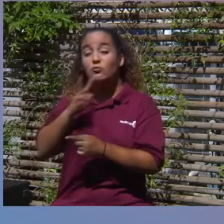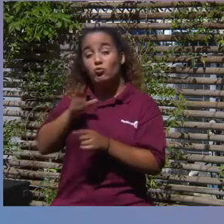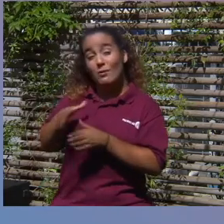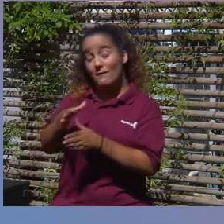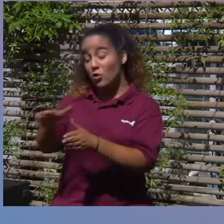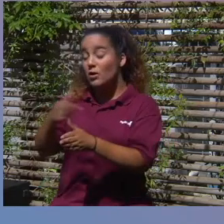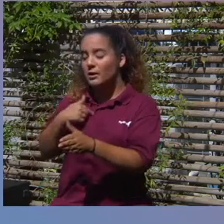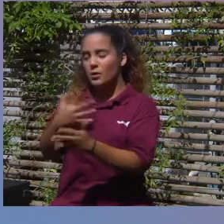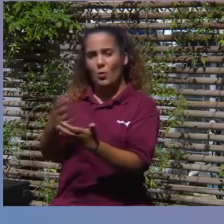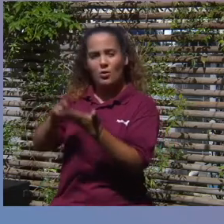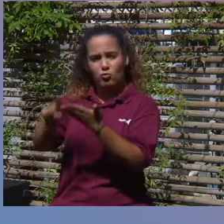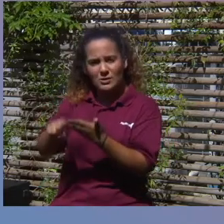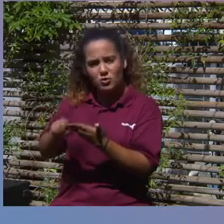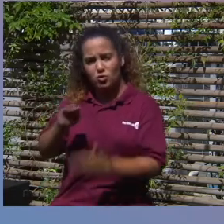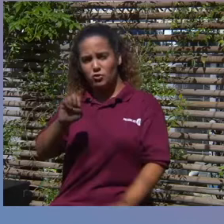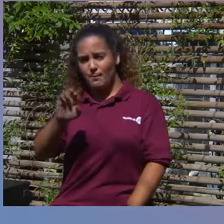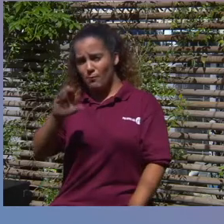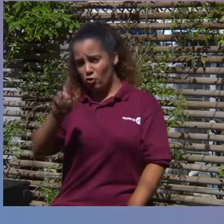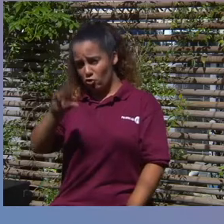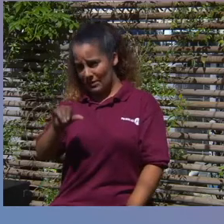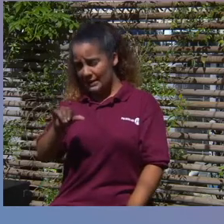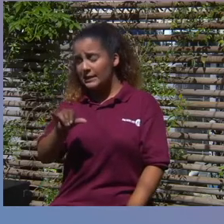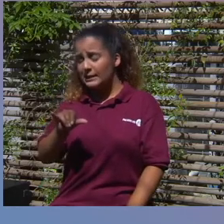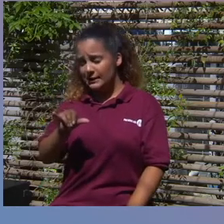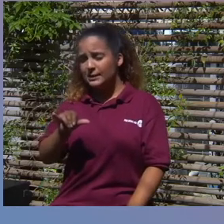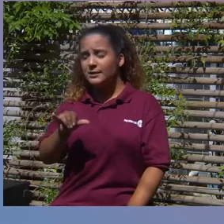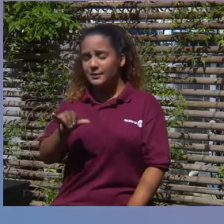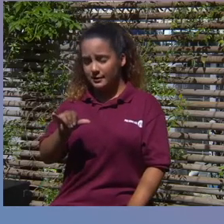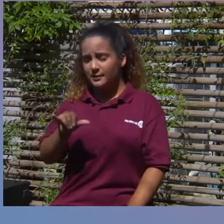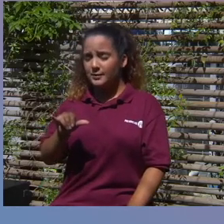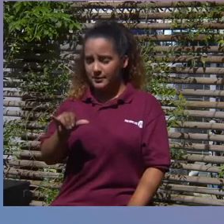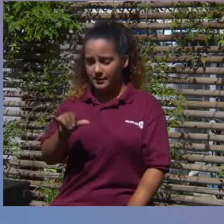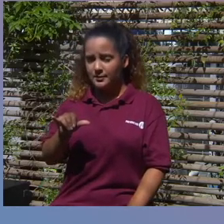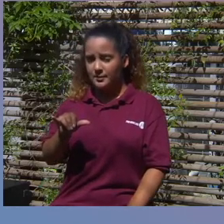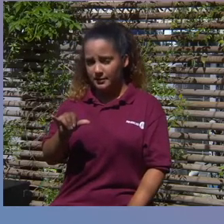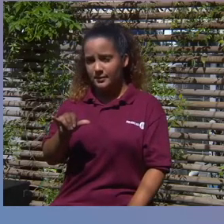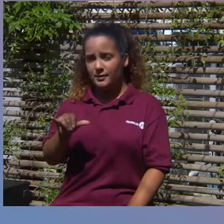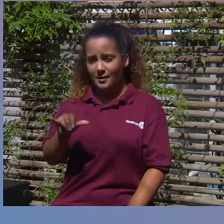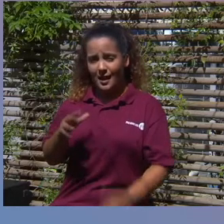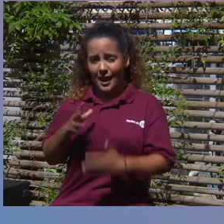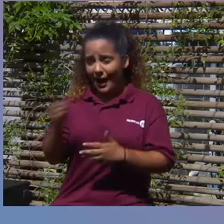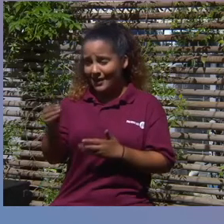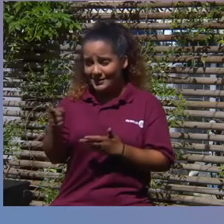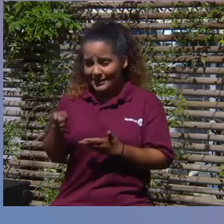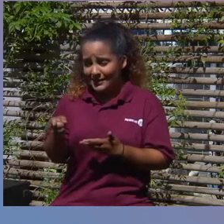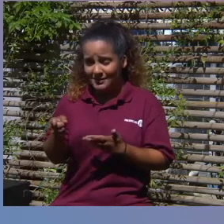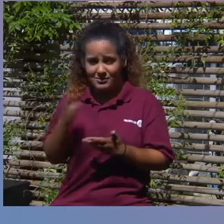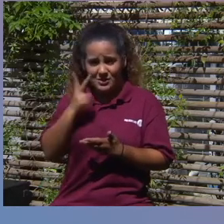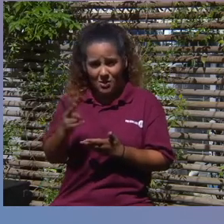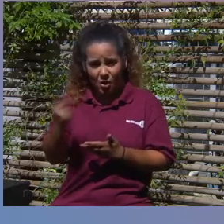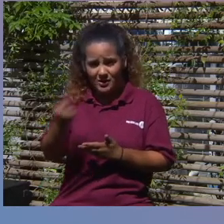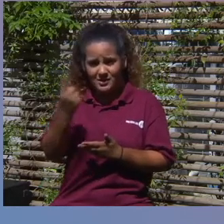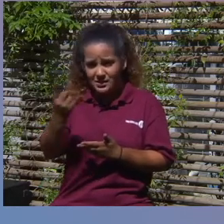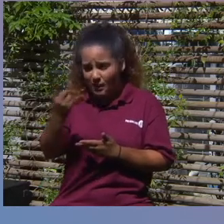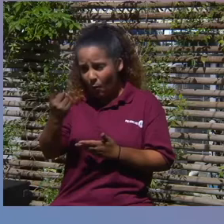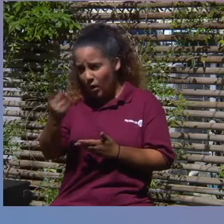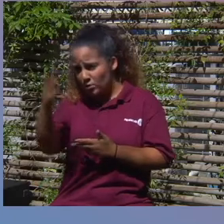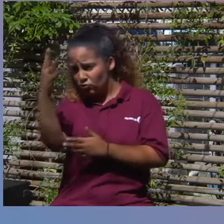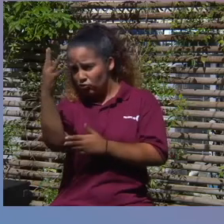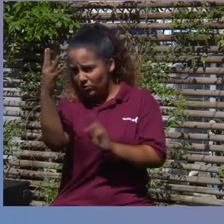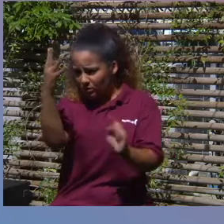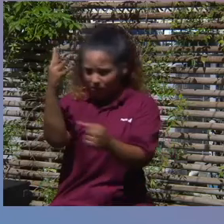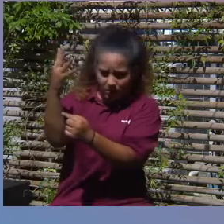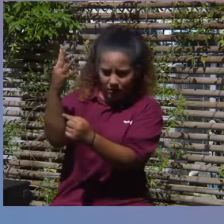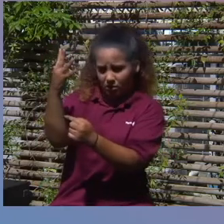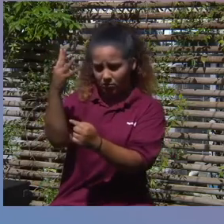to do some research on mercury and hearing, and he saw somebody behind a tree with the